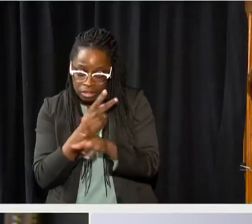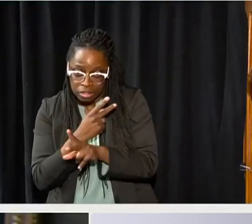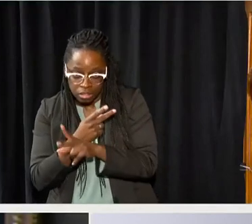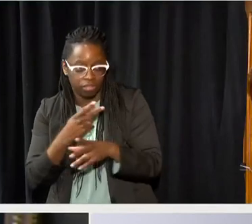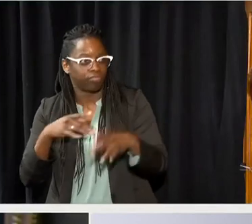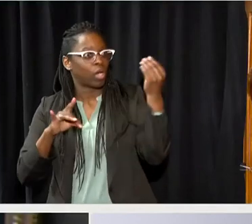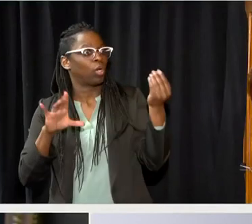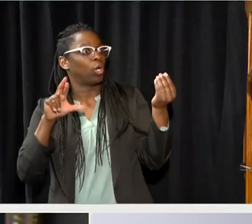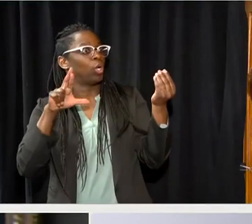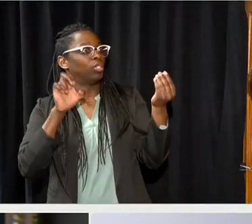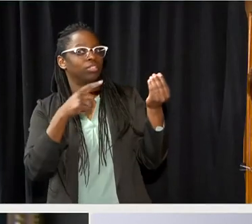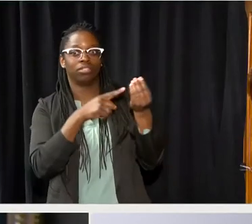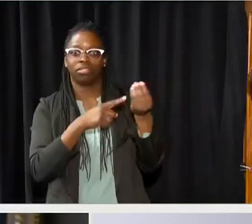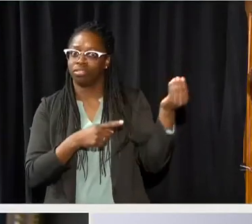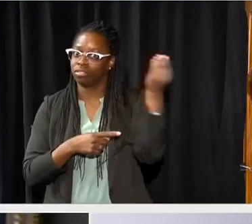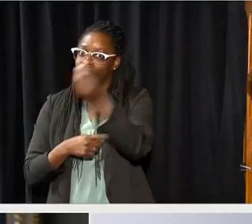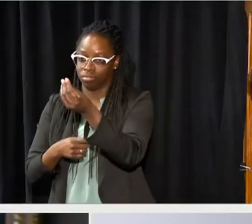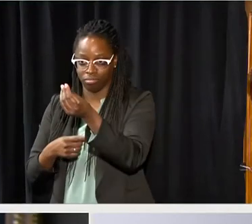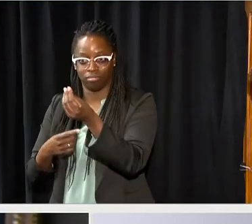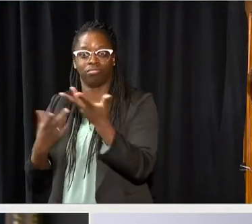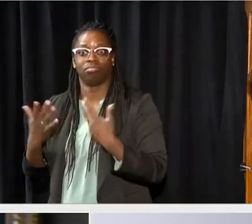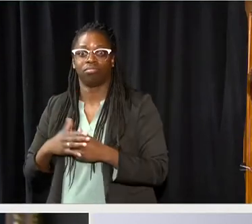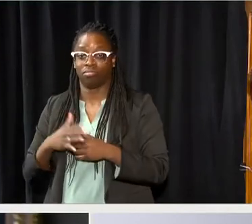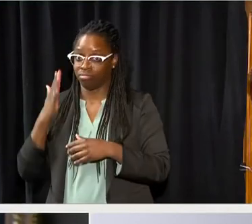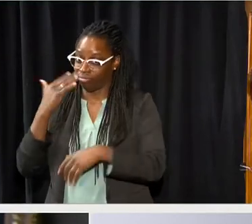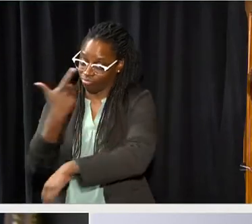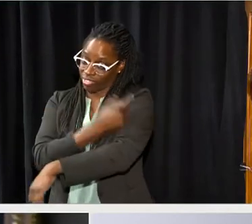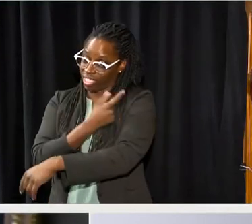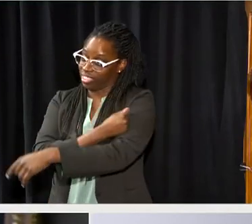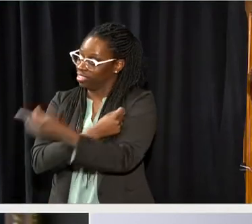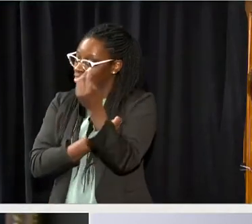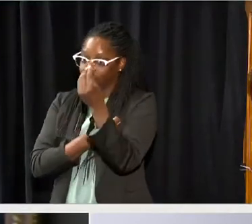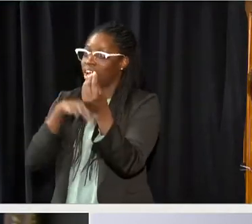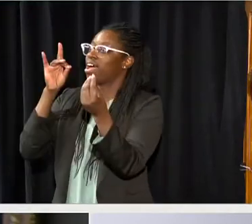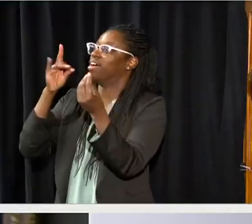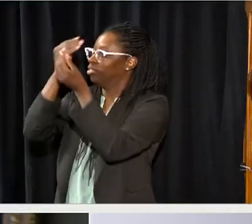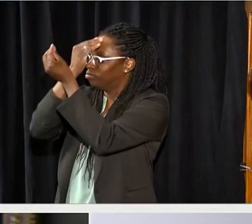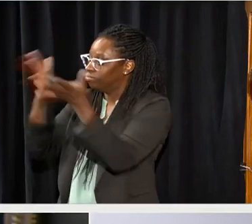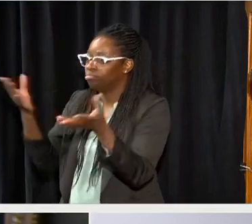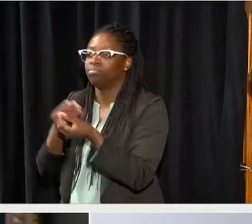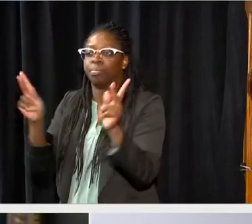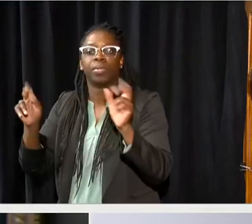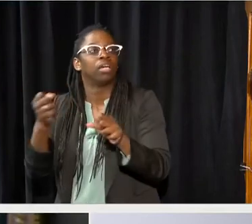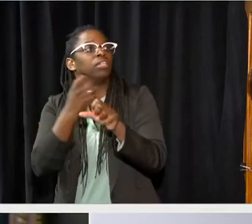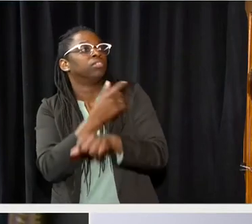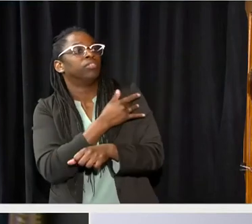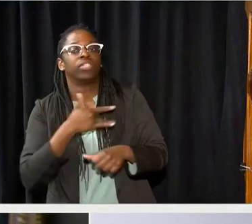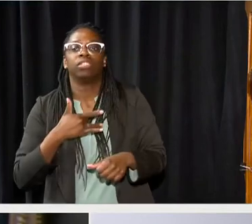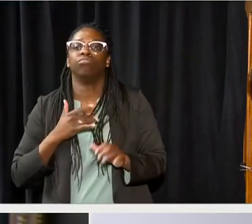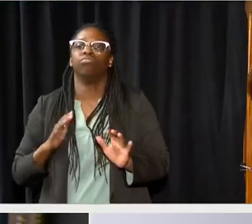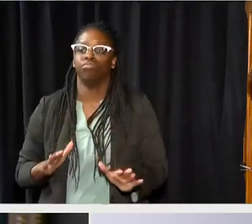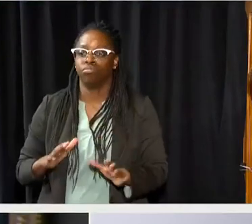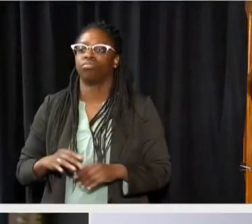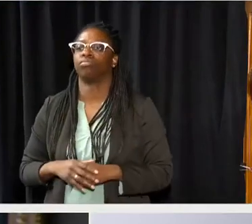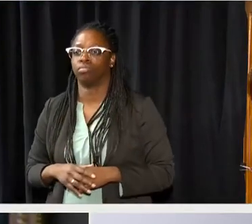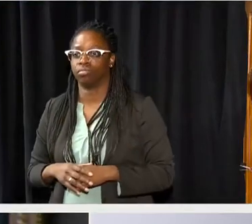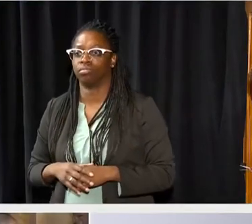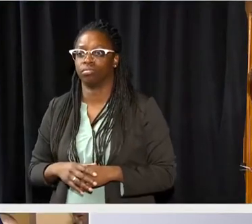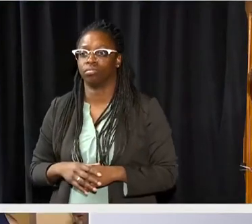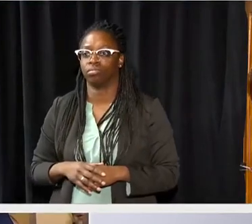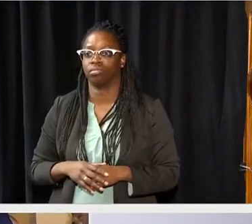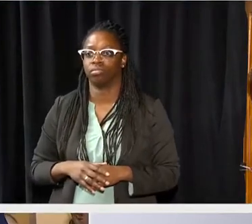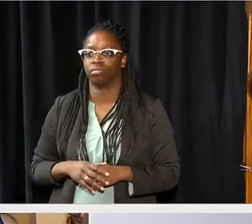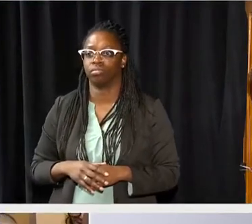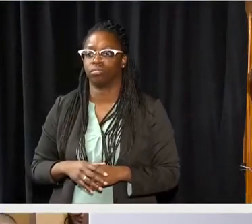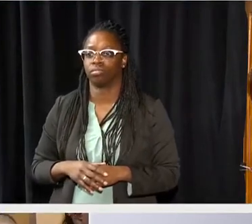or what you can pay. Tonight, I am honored that we are joined by Director Renee Wiggerson and the